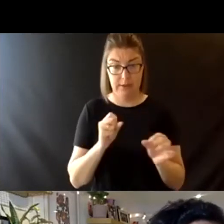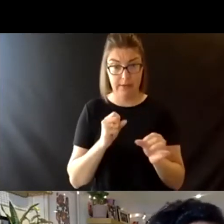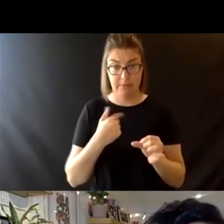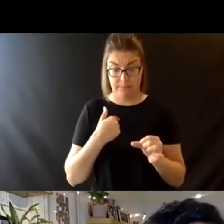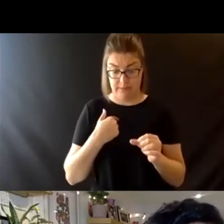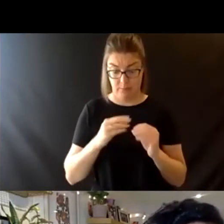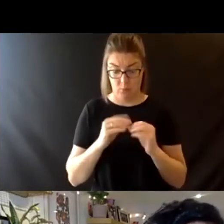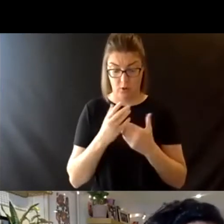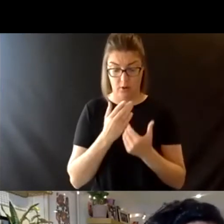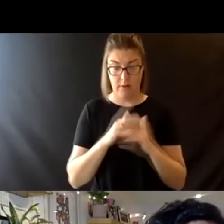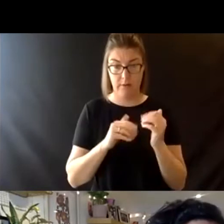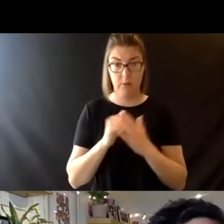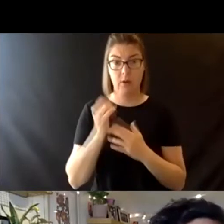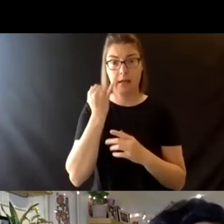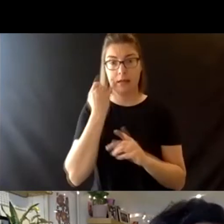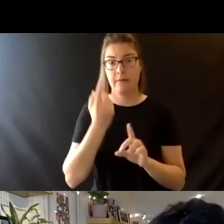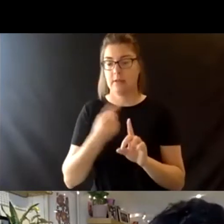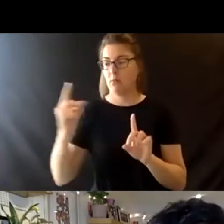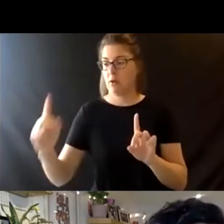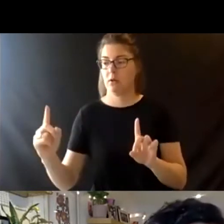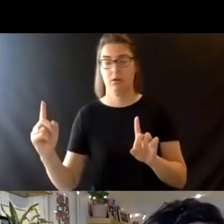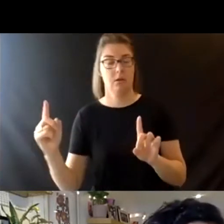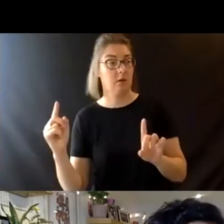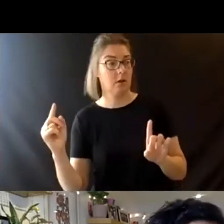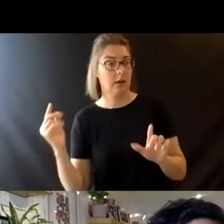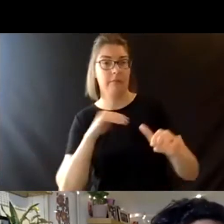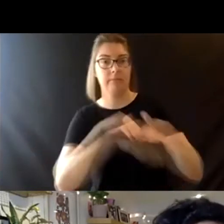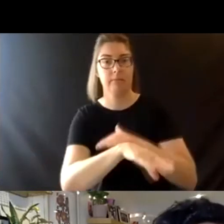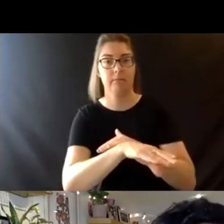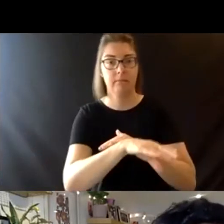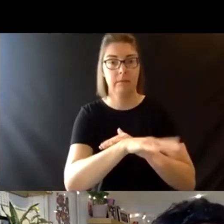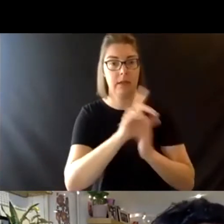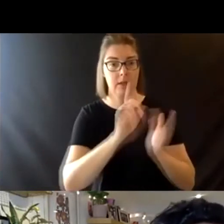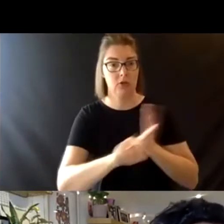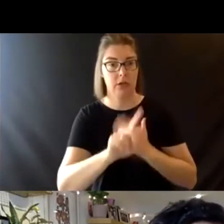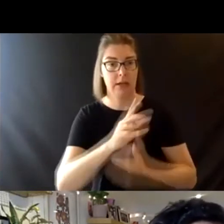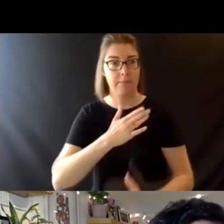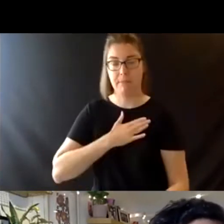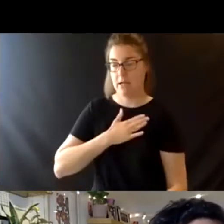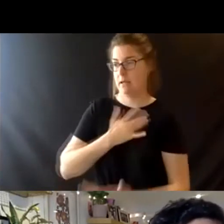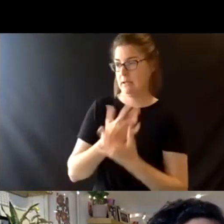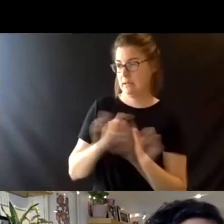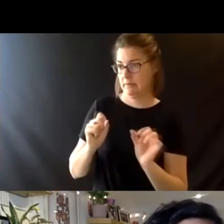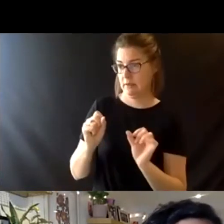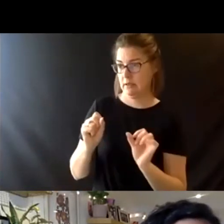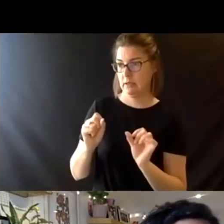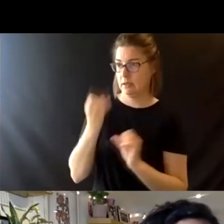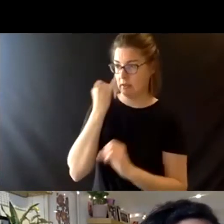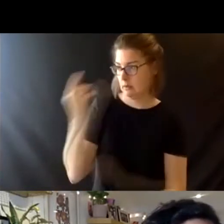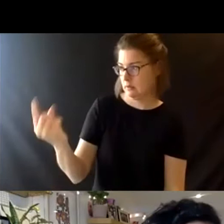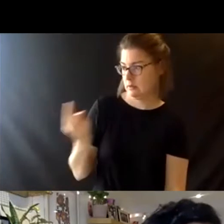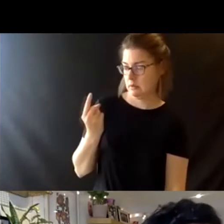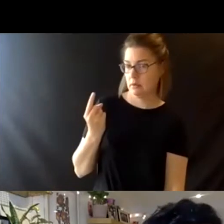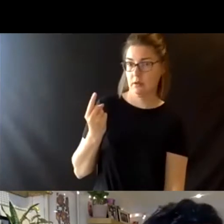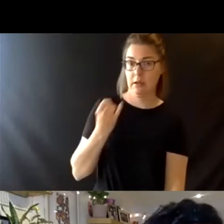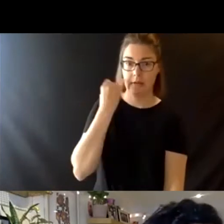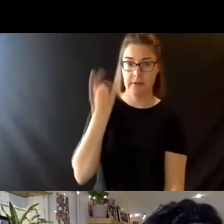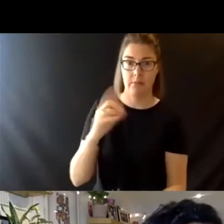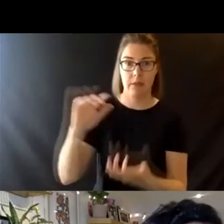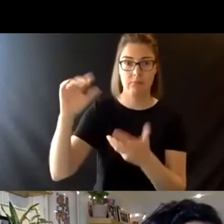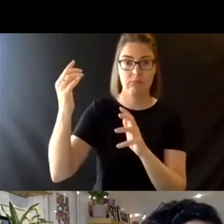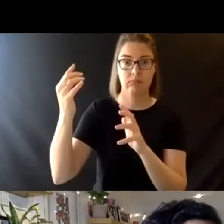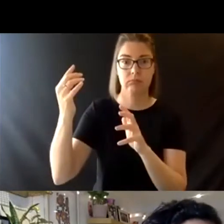when bystanders dive in and check in on my safety, when something is clearly going